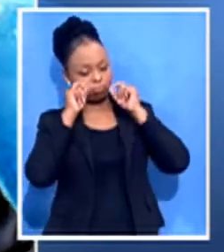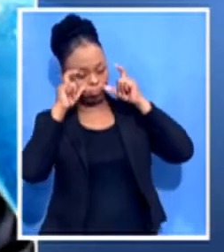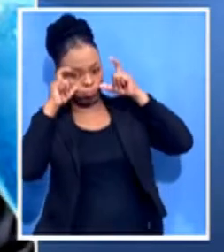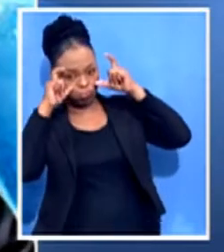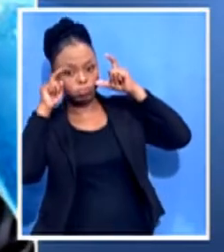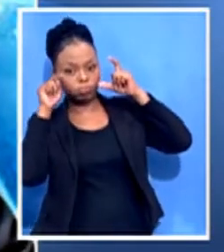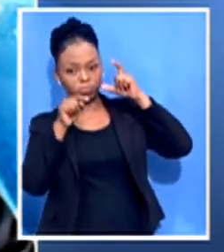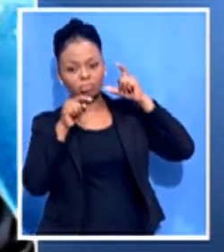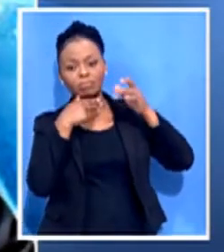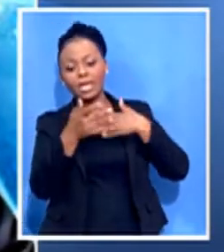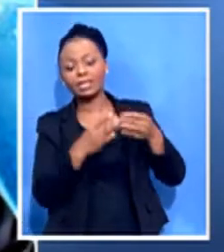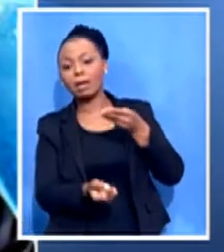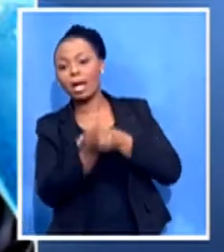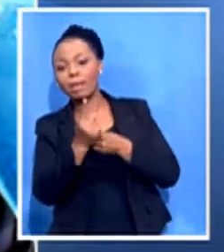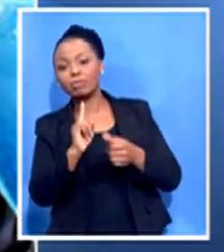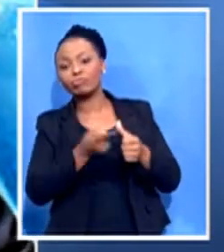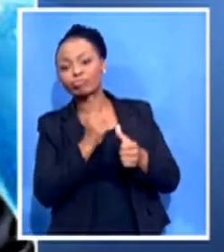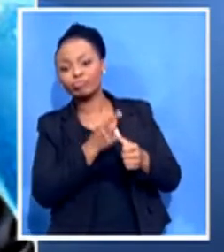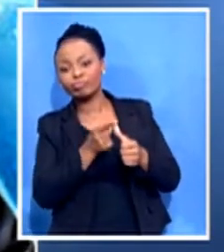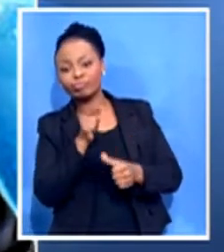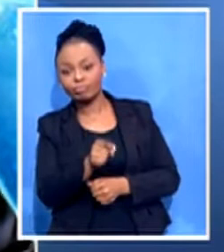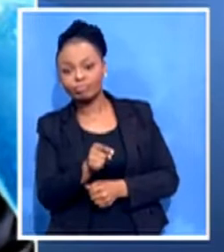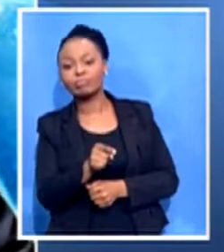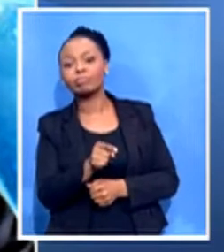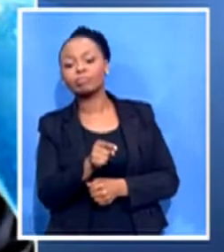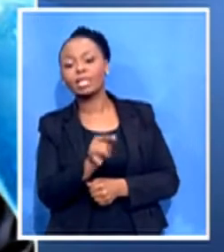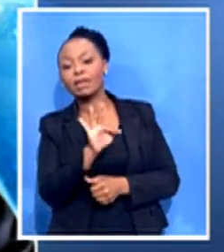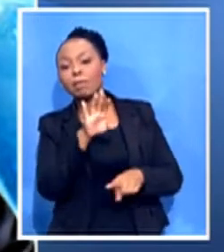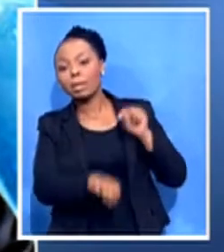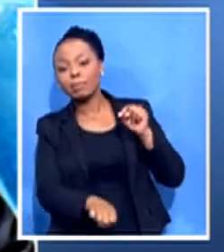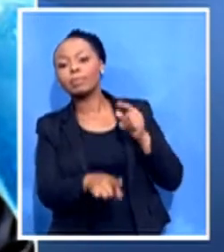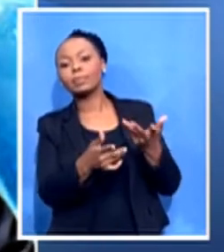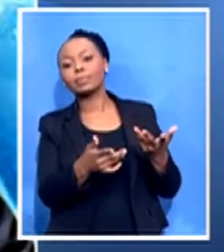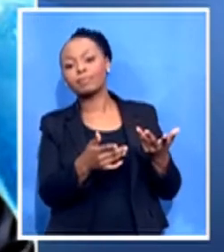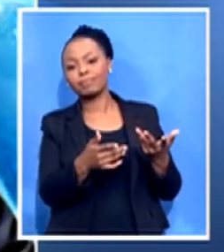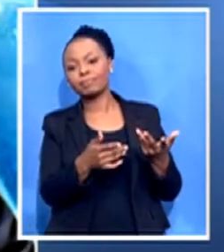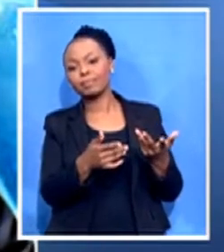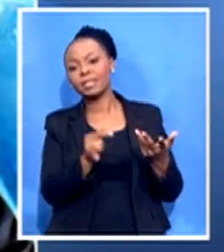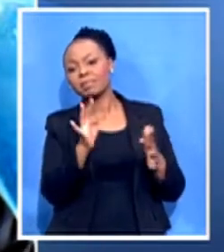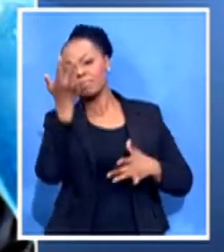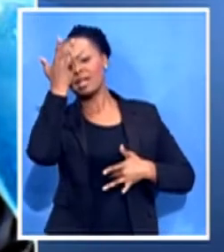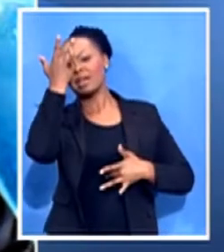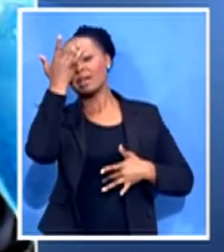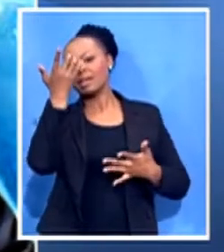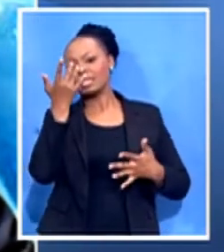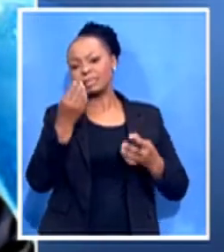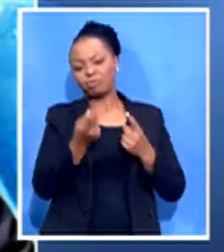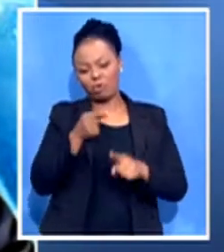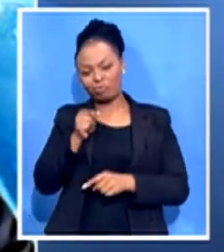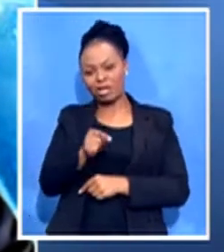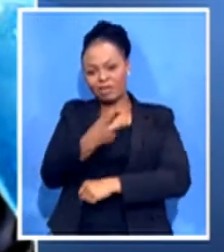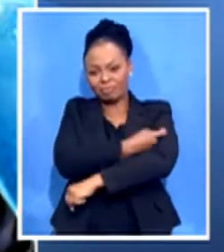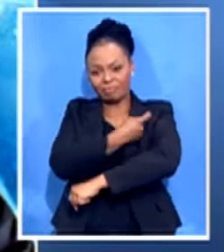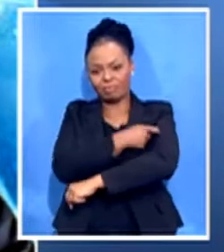events, so side effects of the vaccines, because of the limited time of testing.